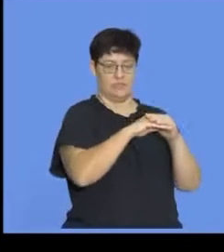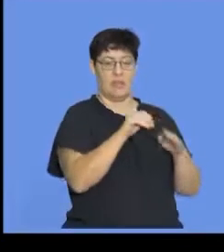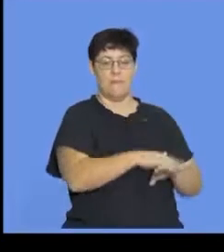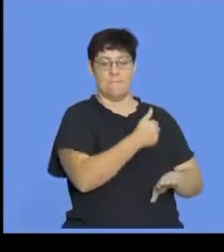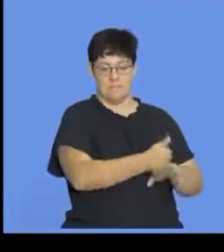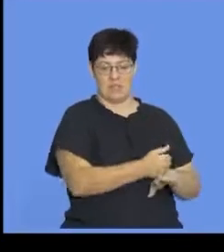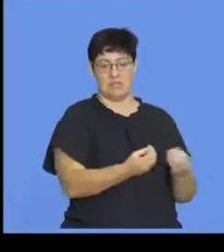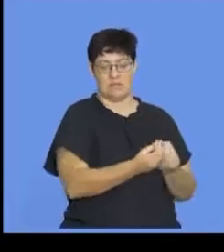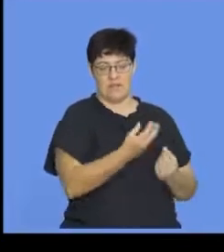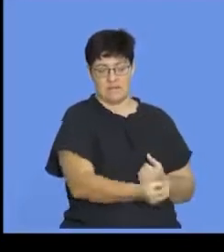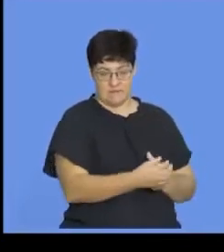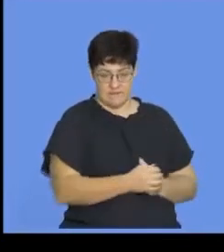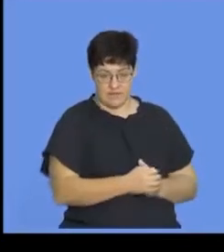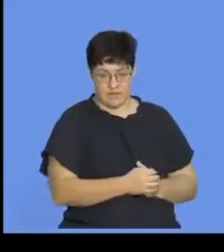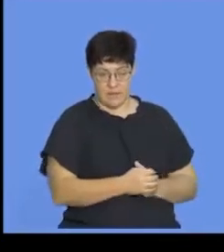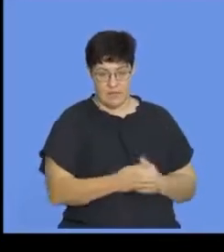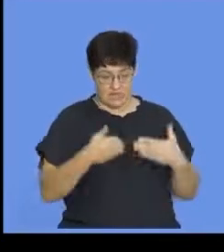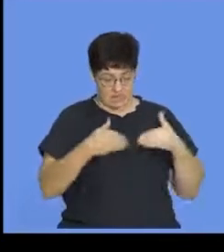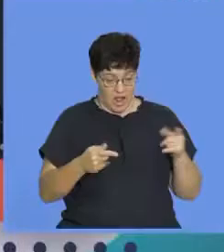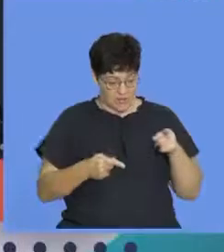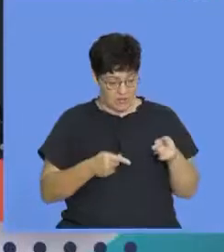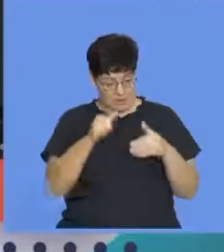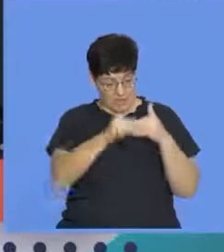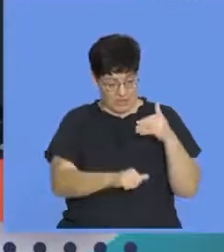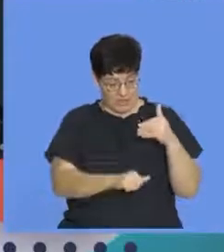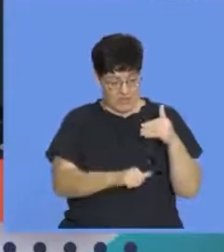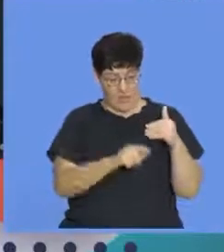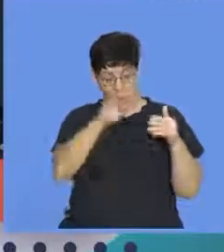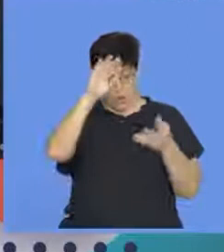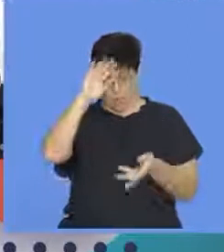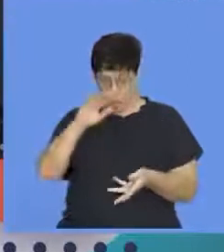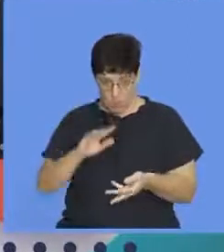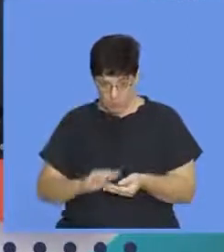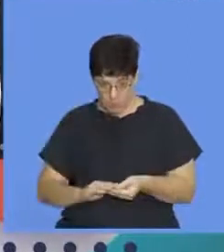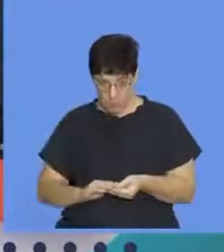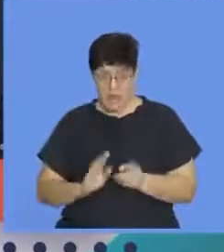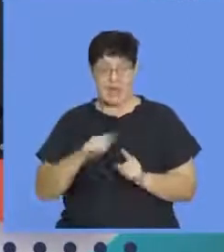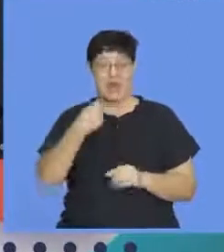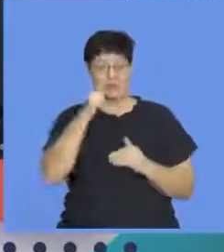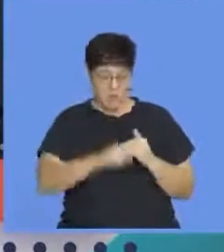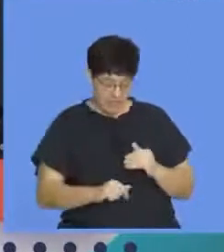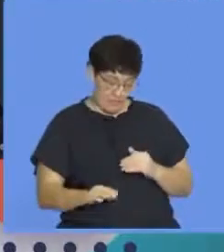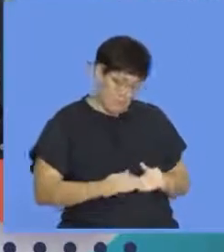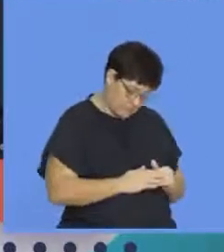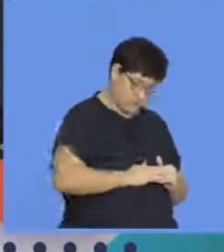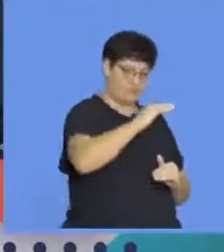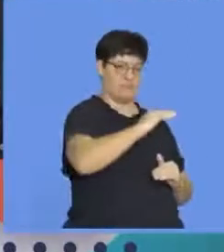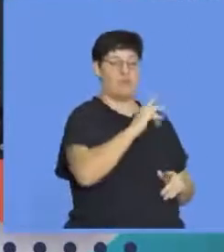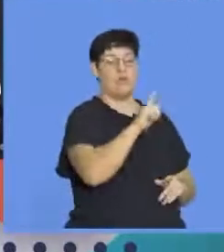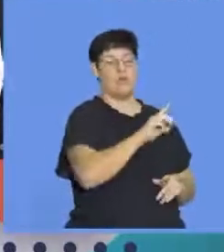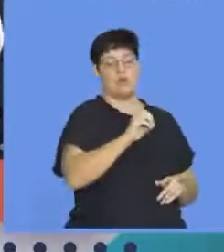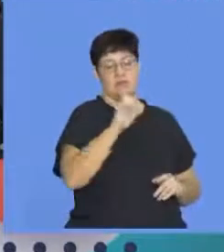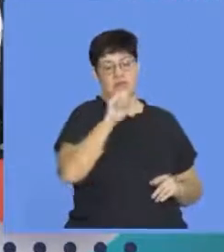stock. So the stock that you start off with at the beginning of the month is the stock you must start off the next month with. That's what we mean by base